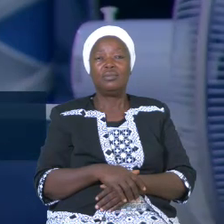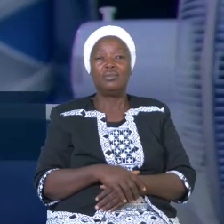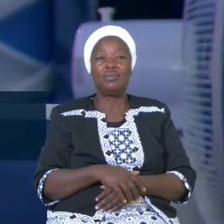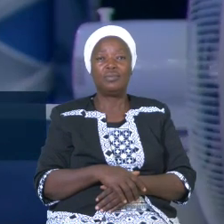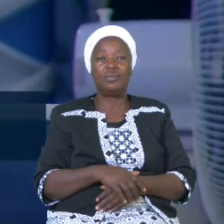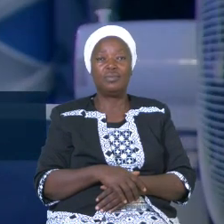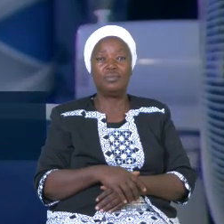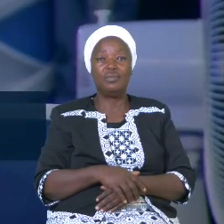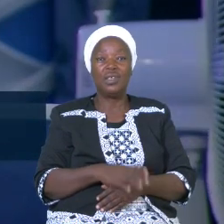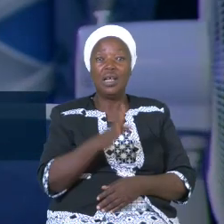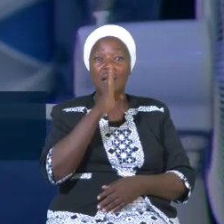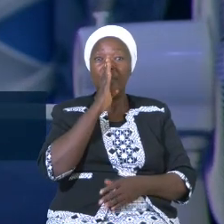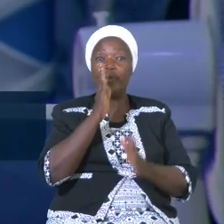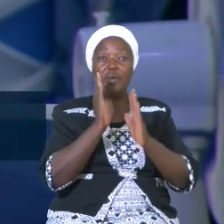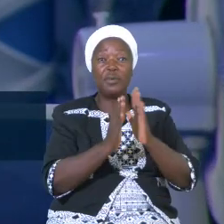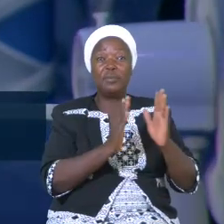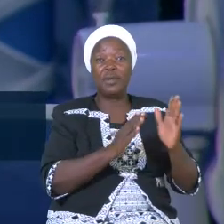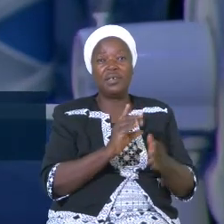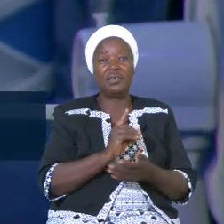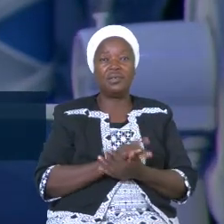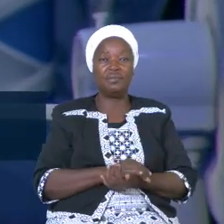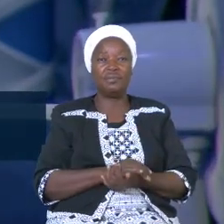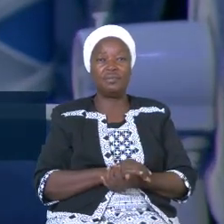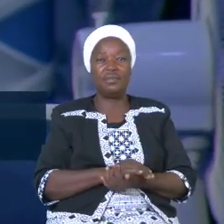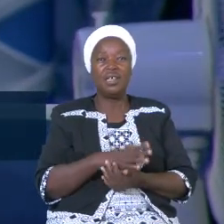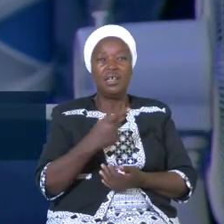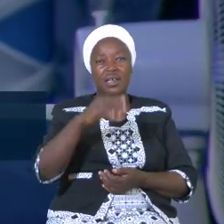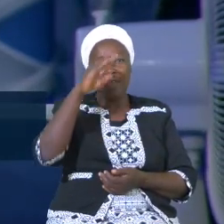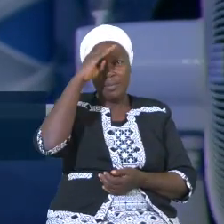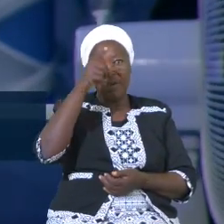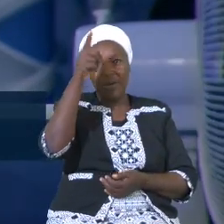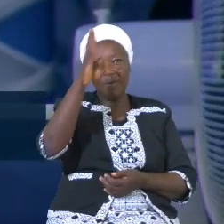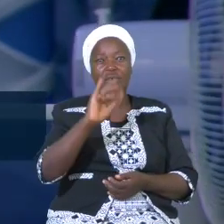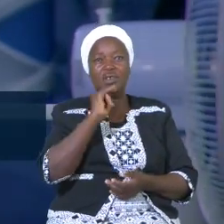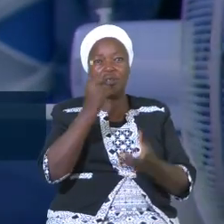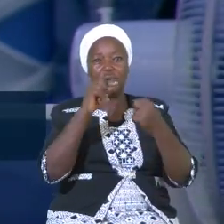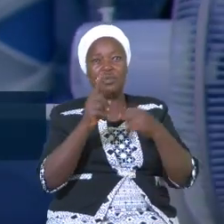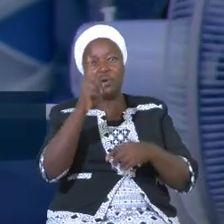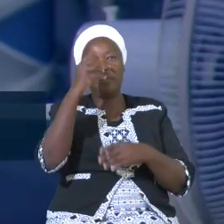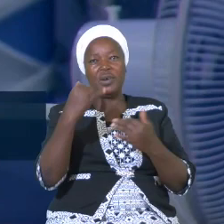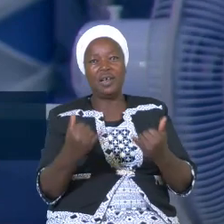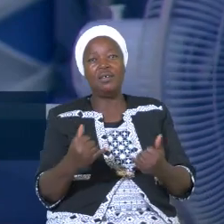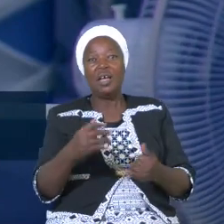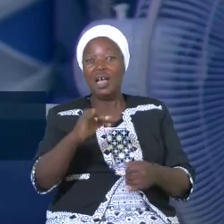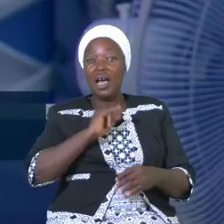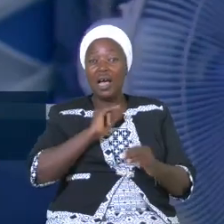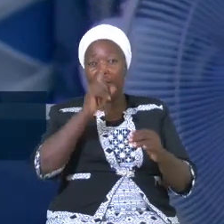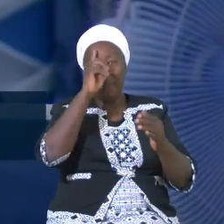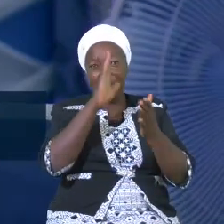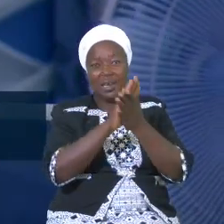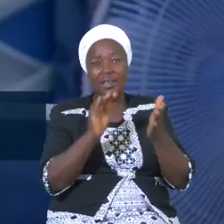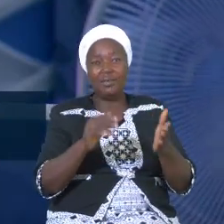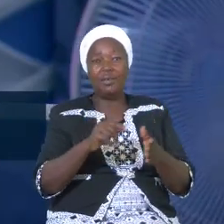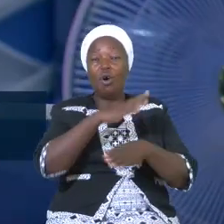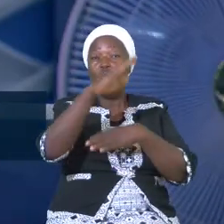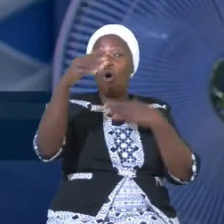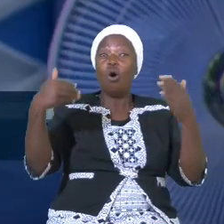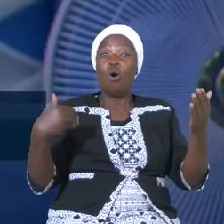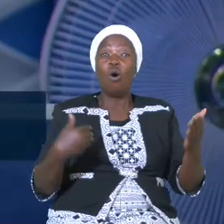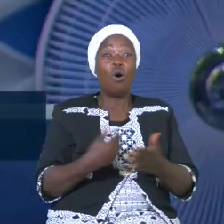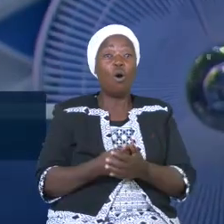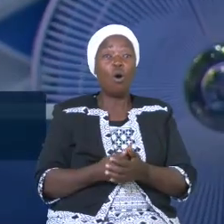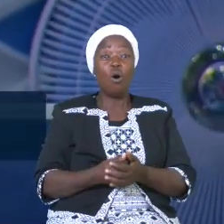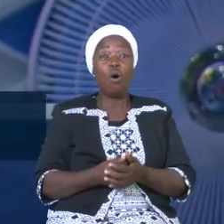gets ready the man of god is coming up i believe all names